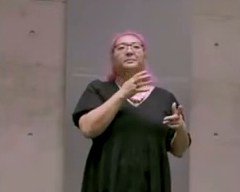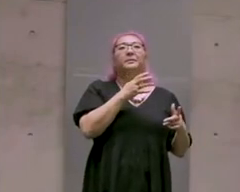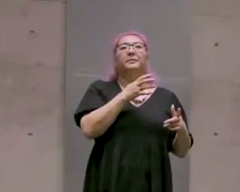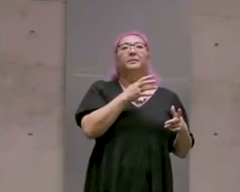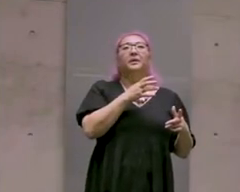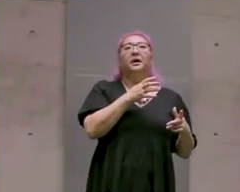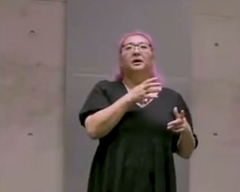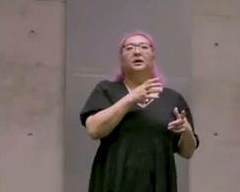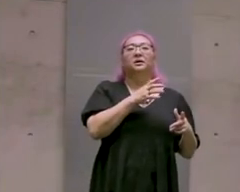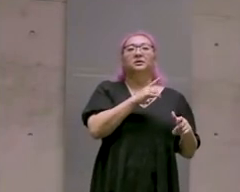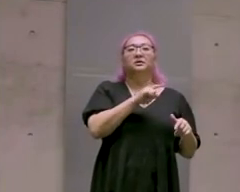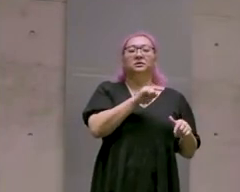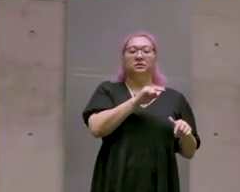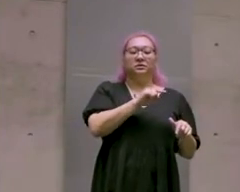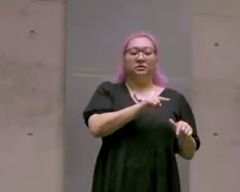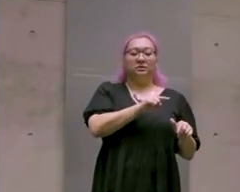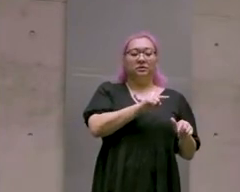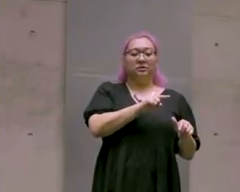can attest.